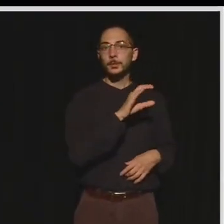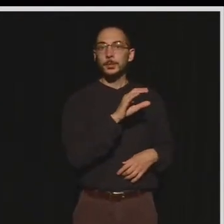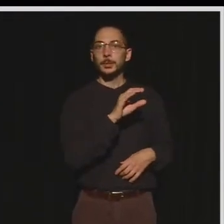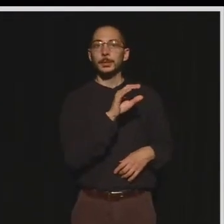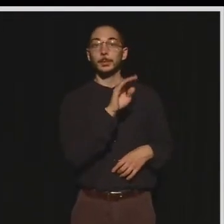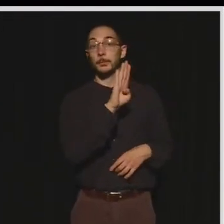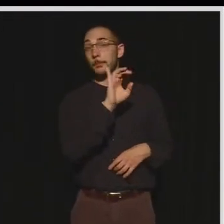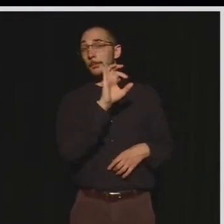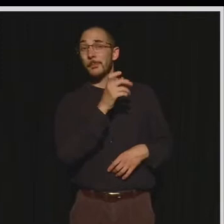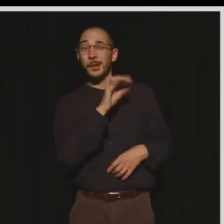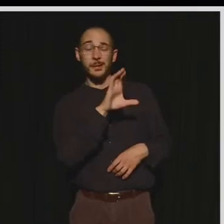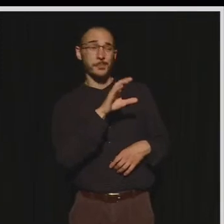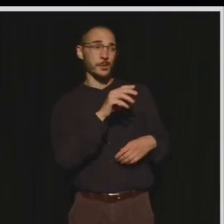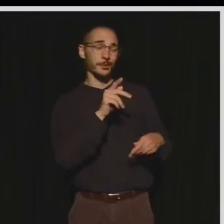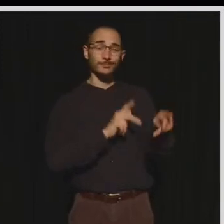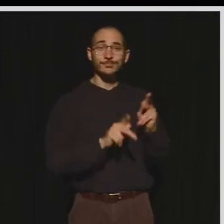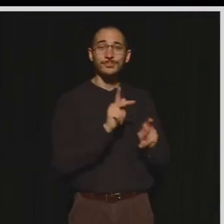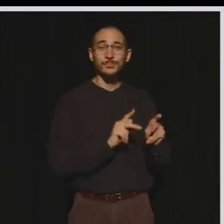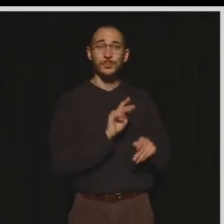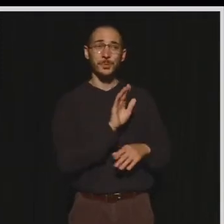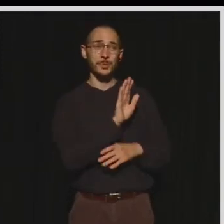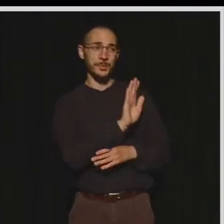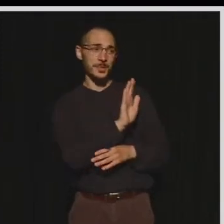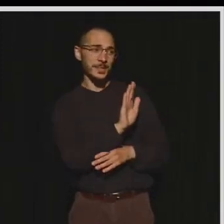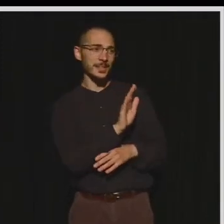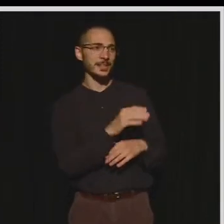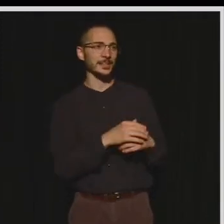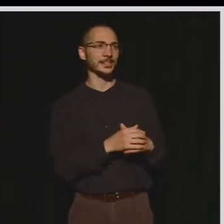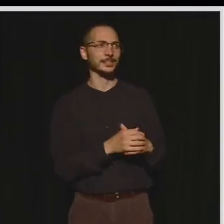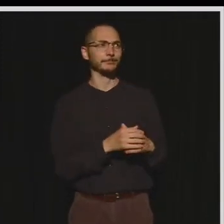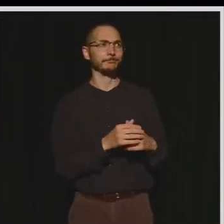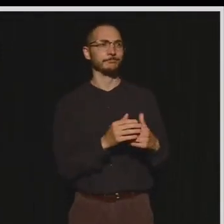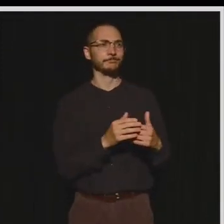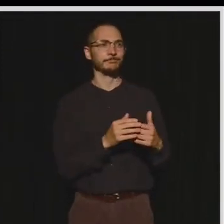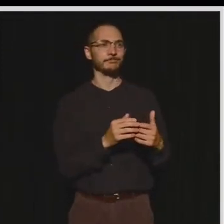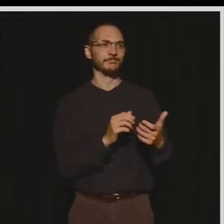Canada with groups of people organizing,